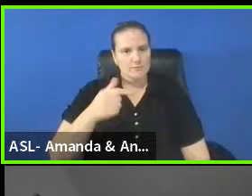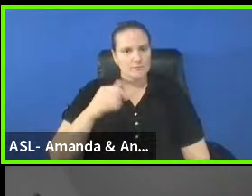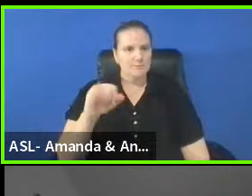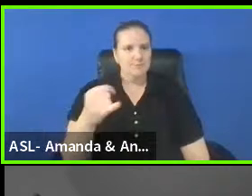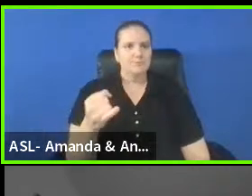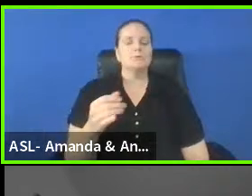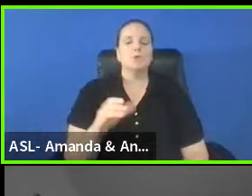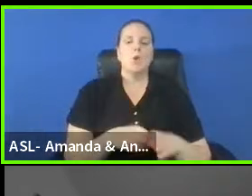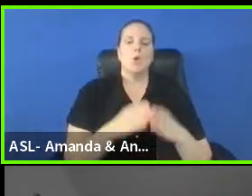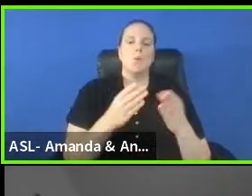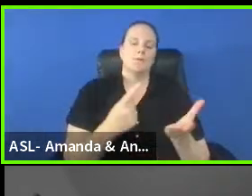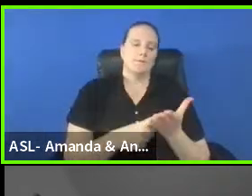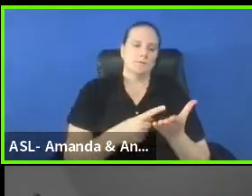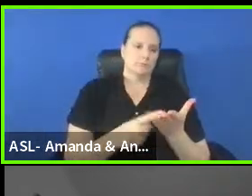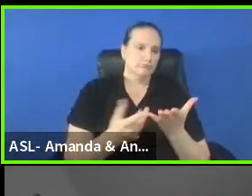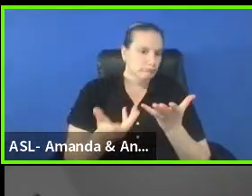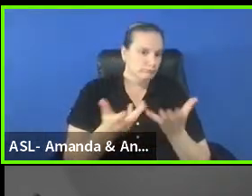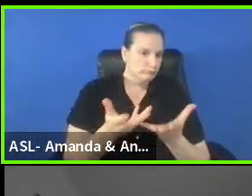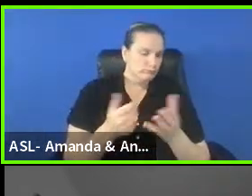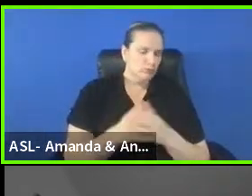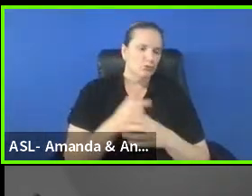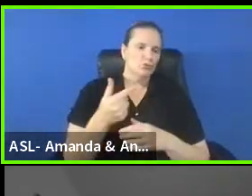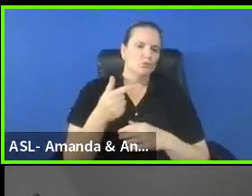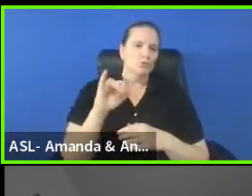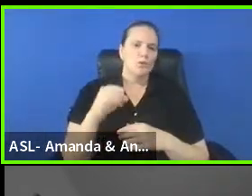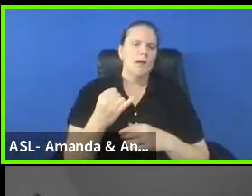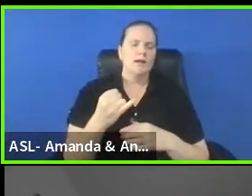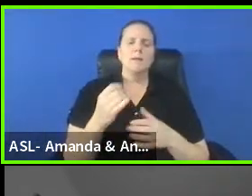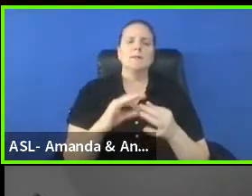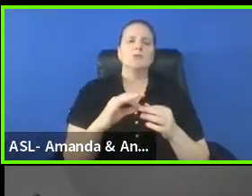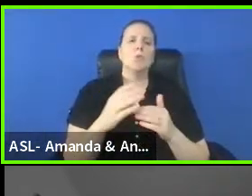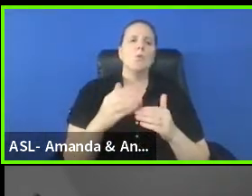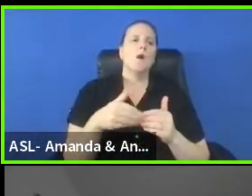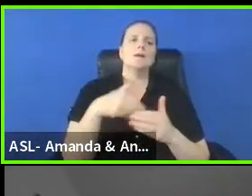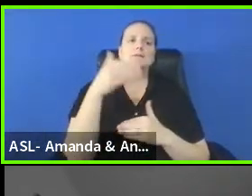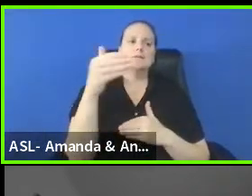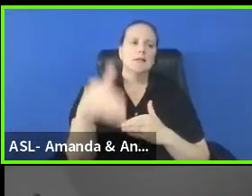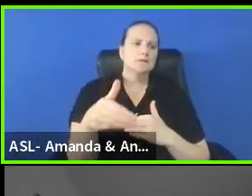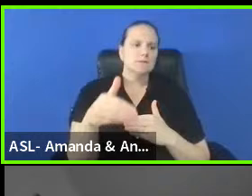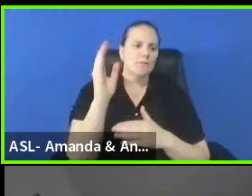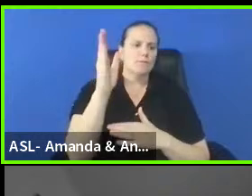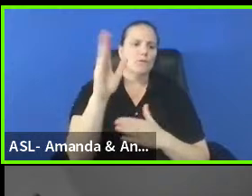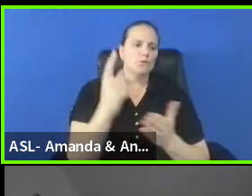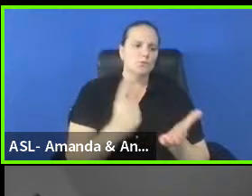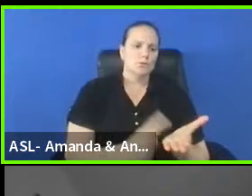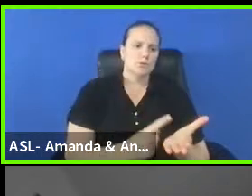conversation. So as Greg mentioned, kind of what's next, future discussion,